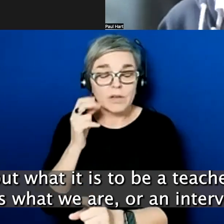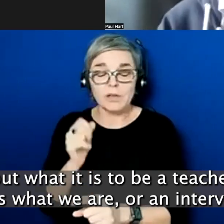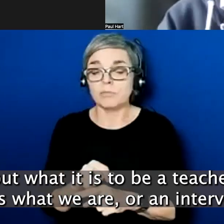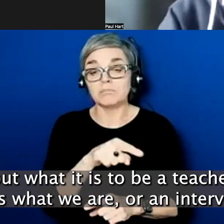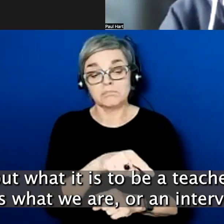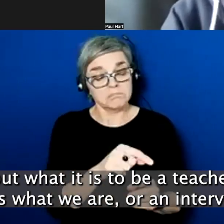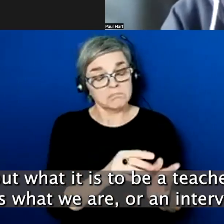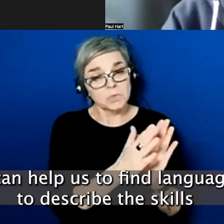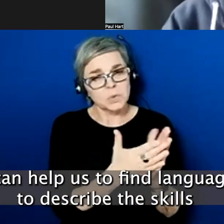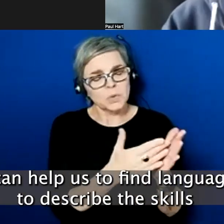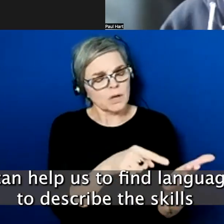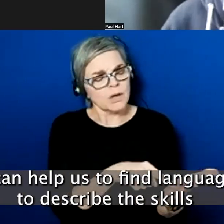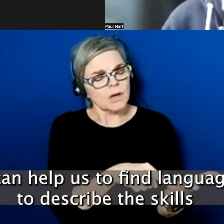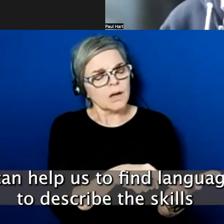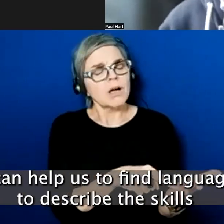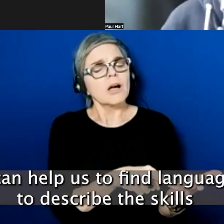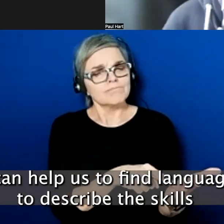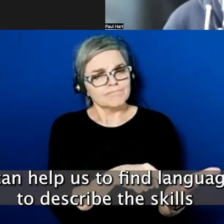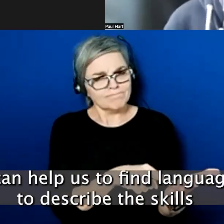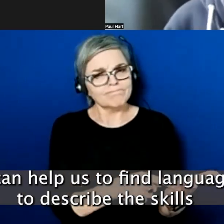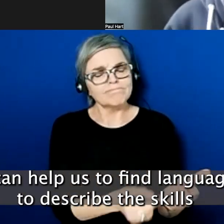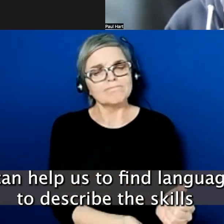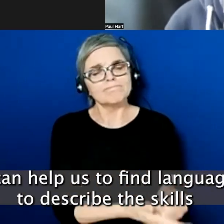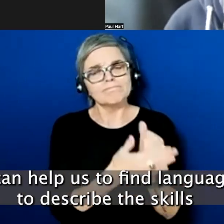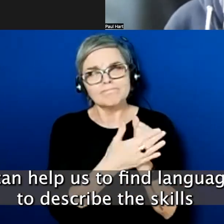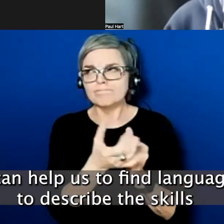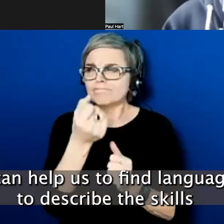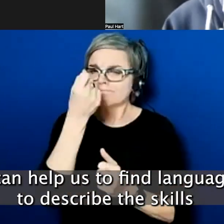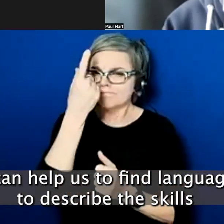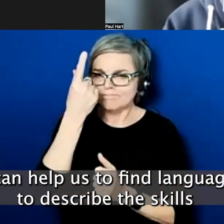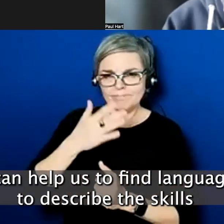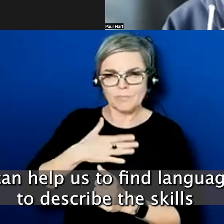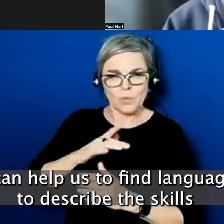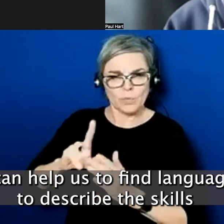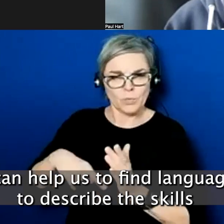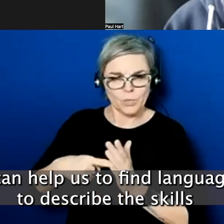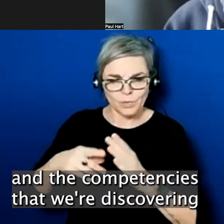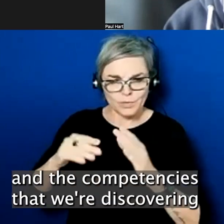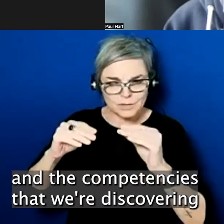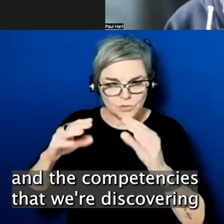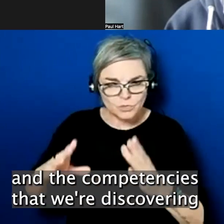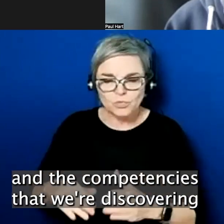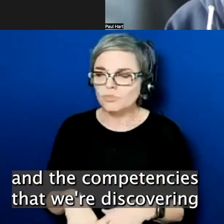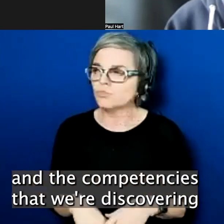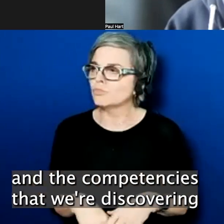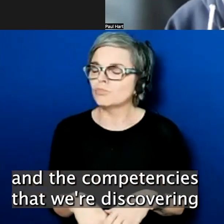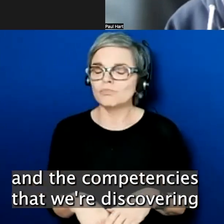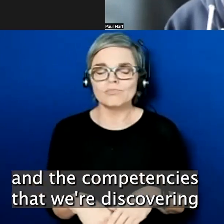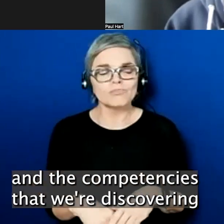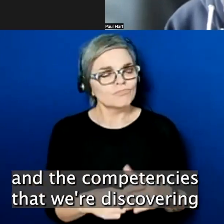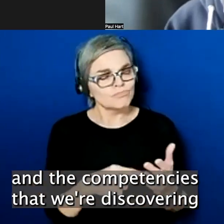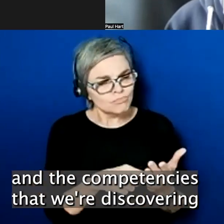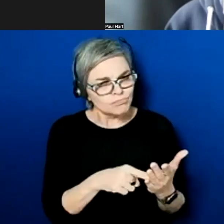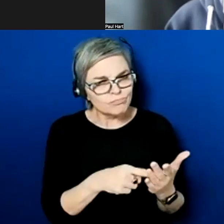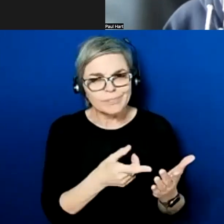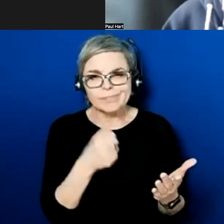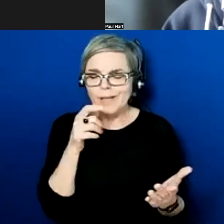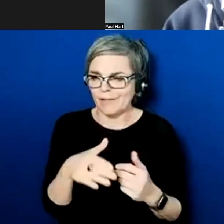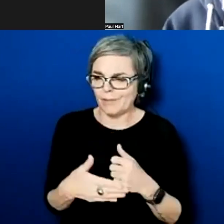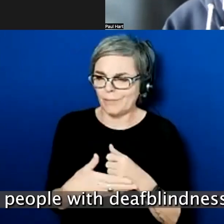are, or an intervener. It can help us to find language to describe the skills and the competencies that we're